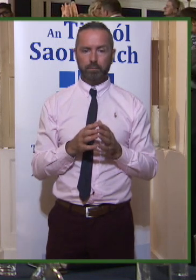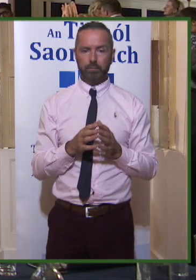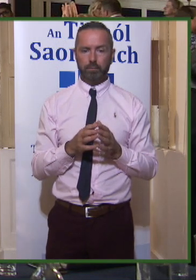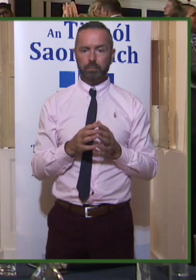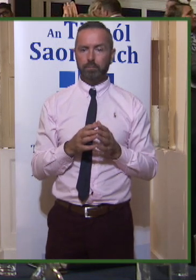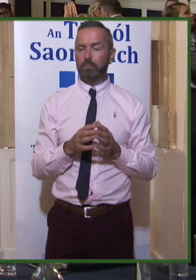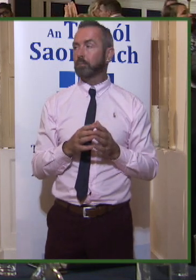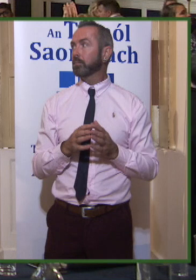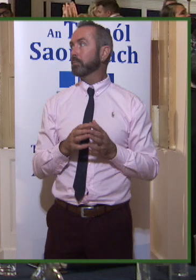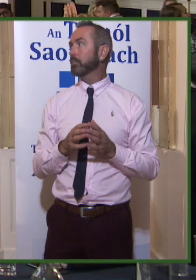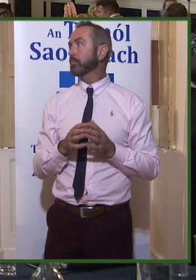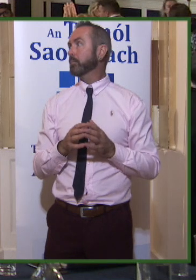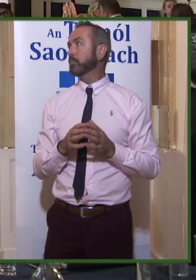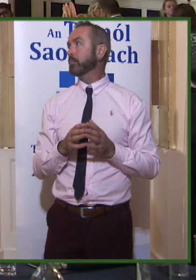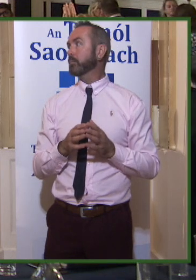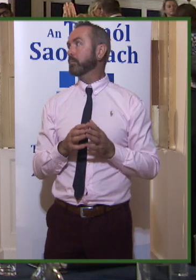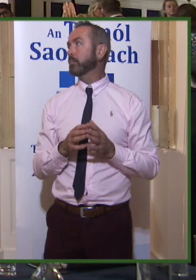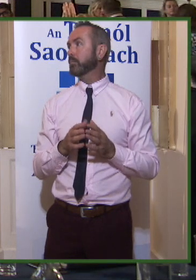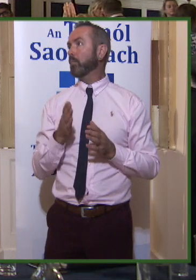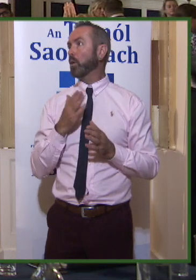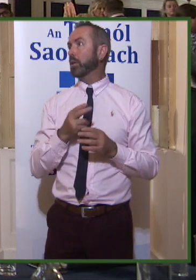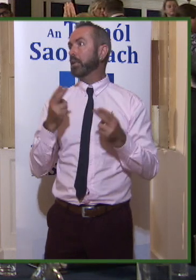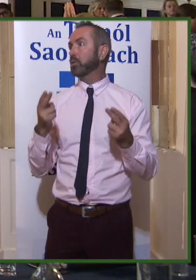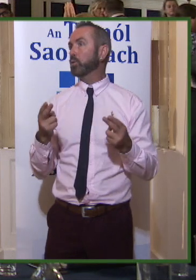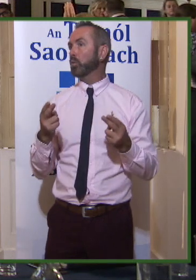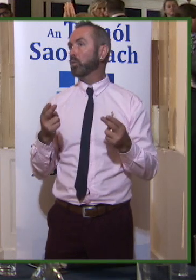you just do make sure we validate our,